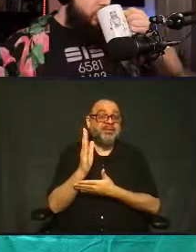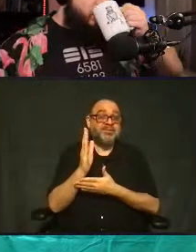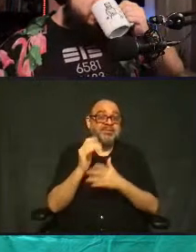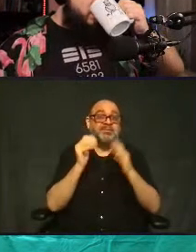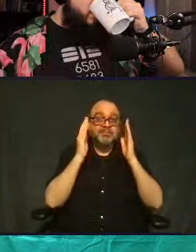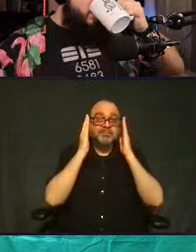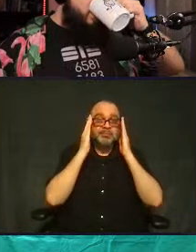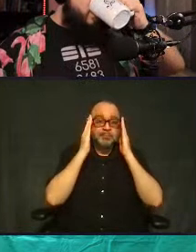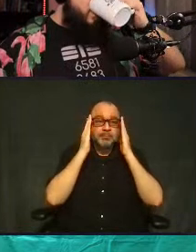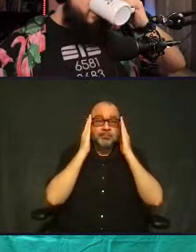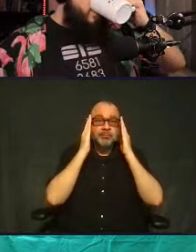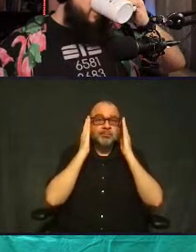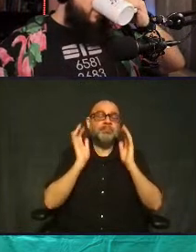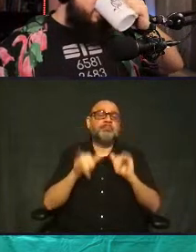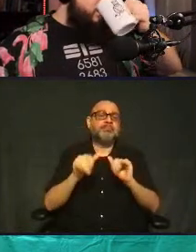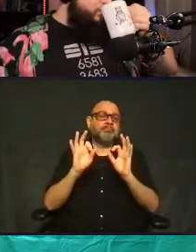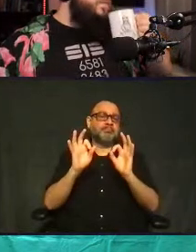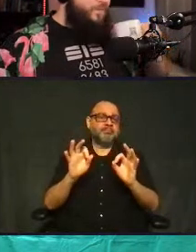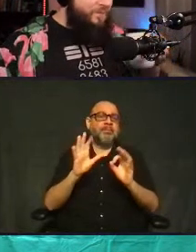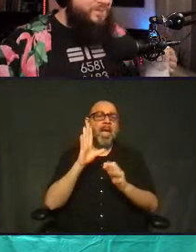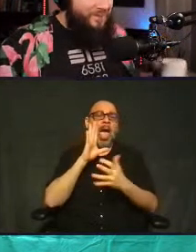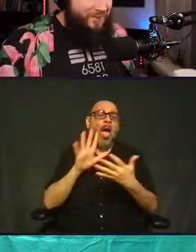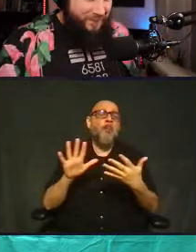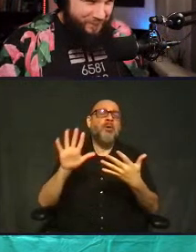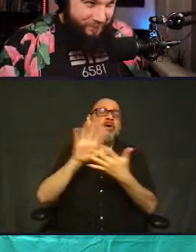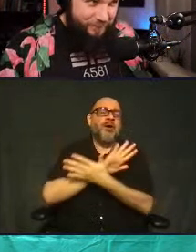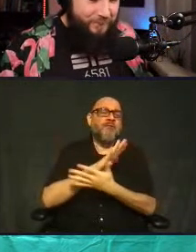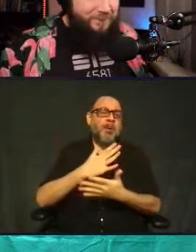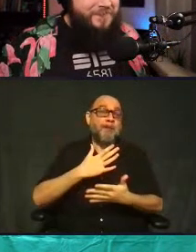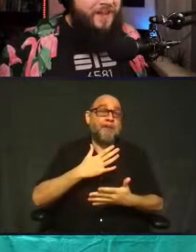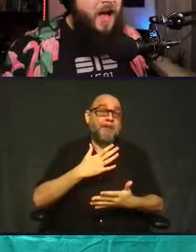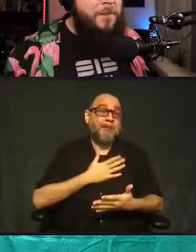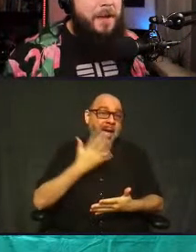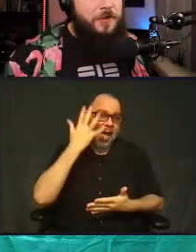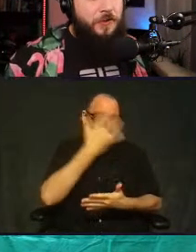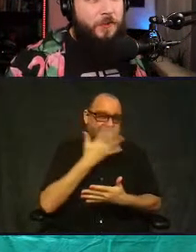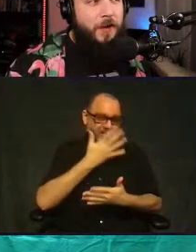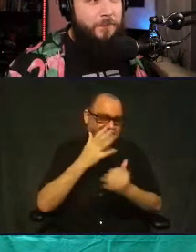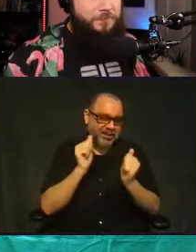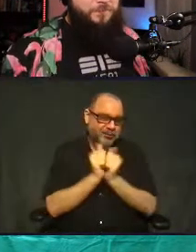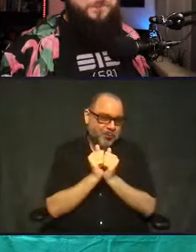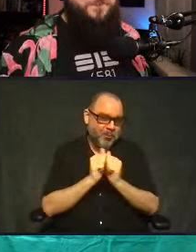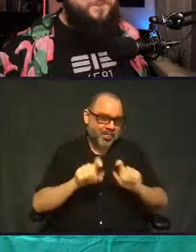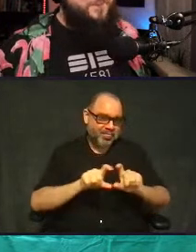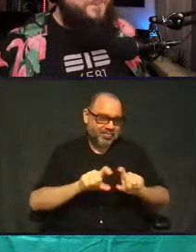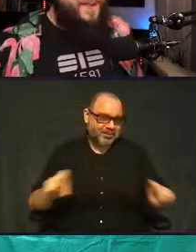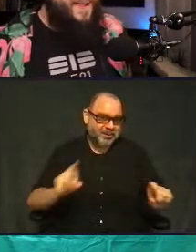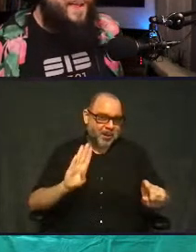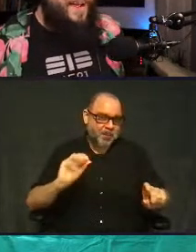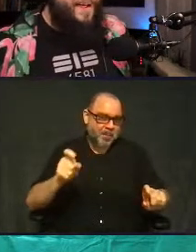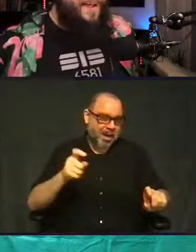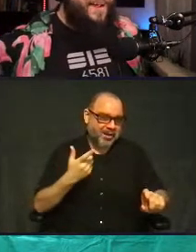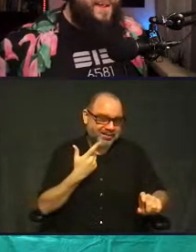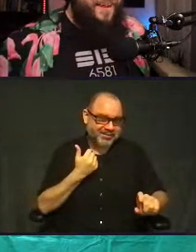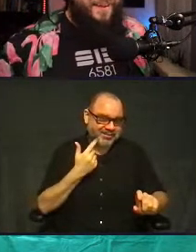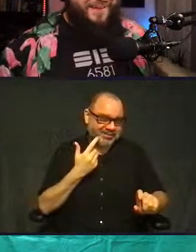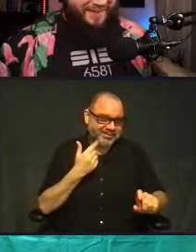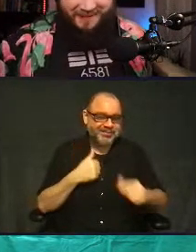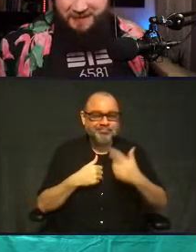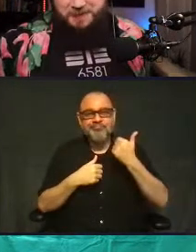Yeah, that's good. I'll cover up my face with the box. I'm happy to go now. Thanks, man.